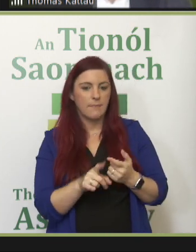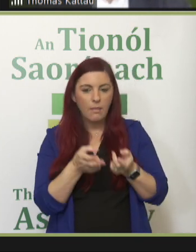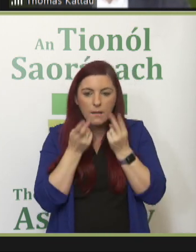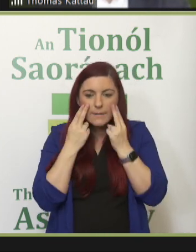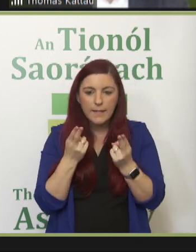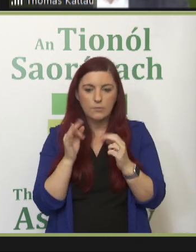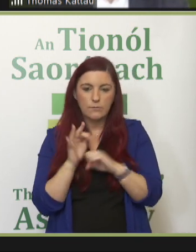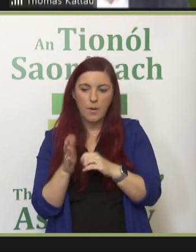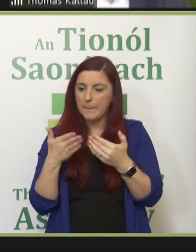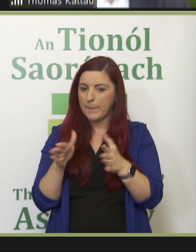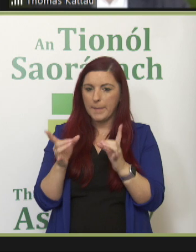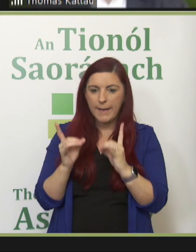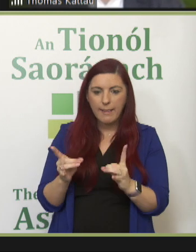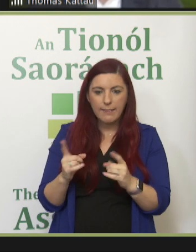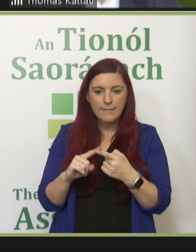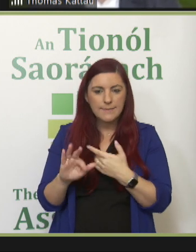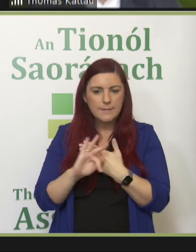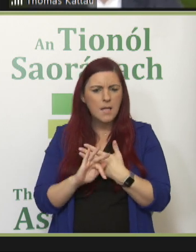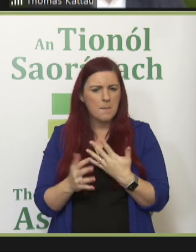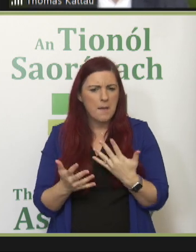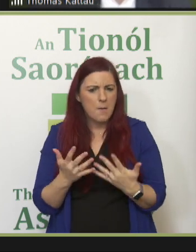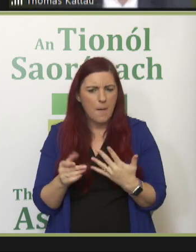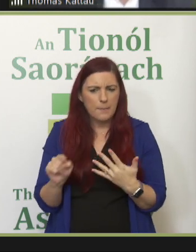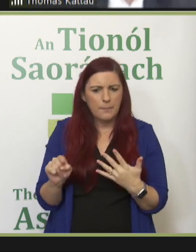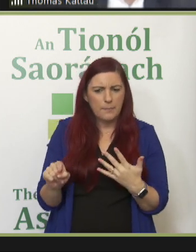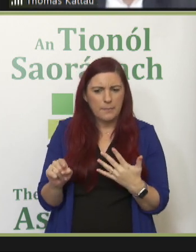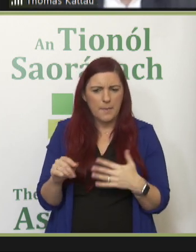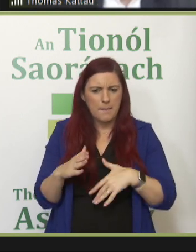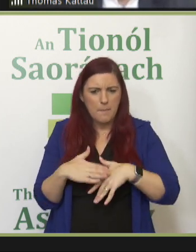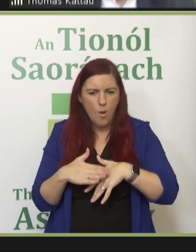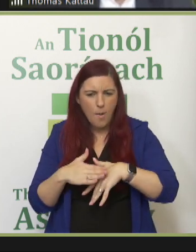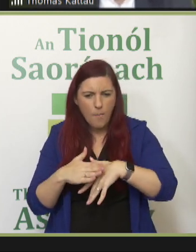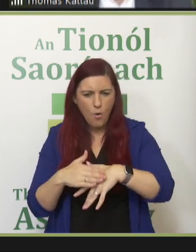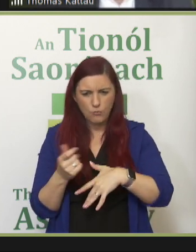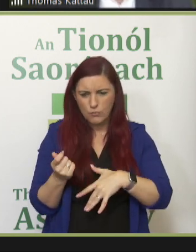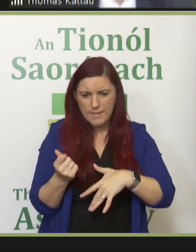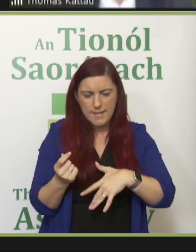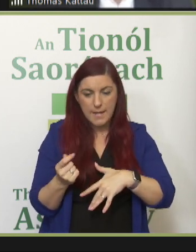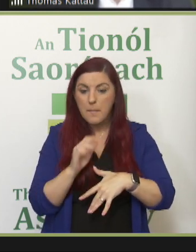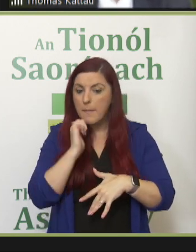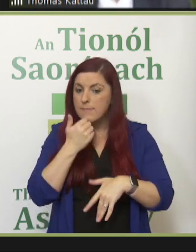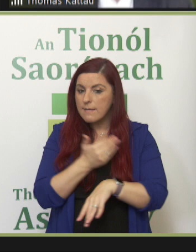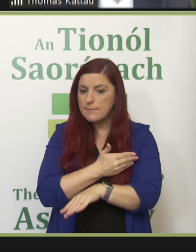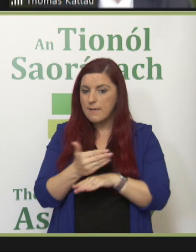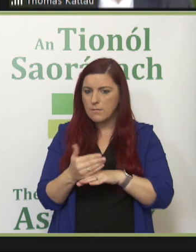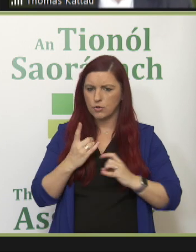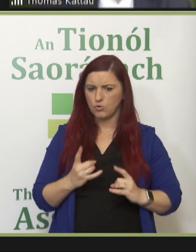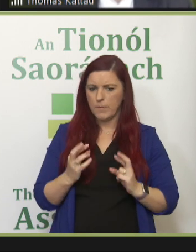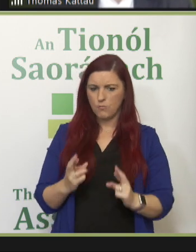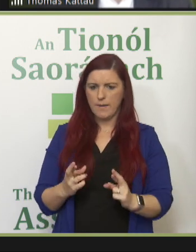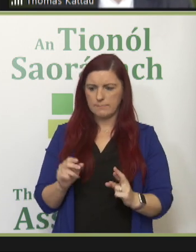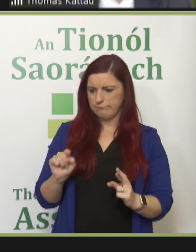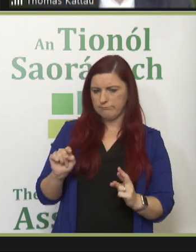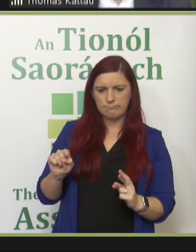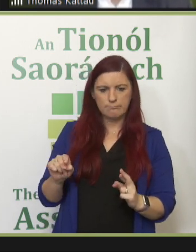for public health and safety, how come that they have become more prominent recently? Because in the beginning, human rights was not an